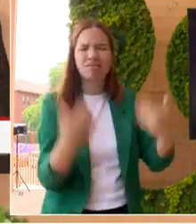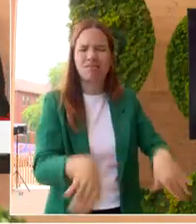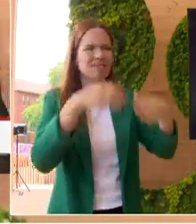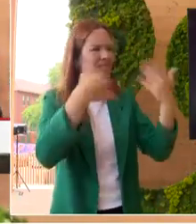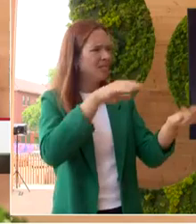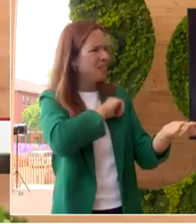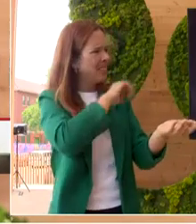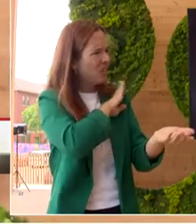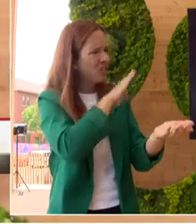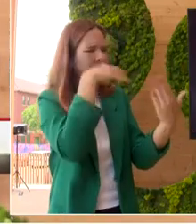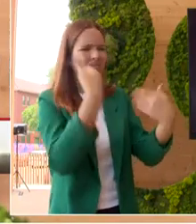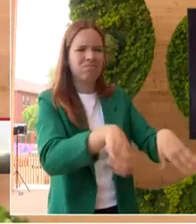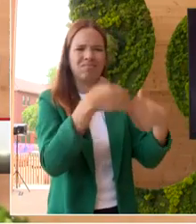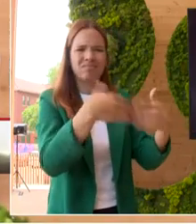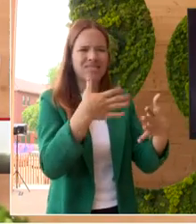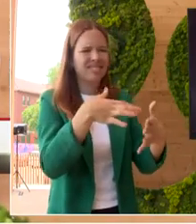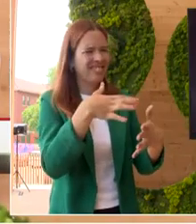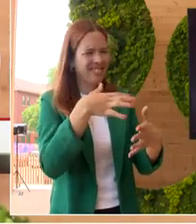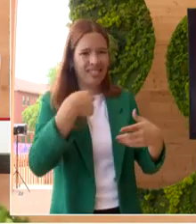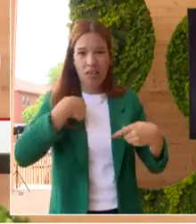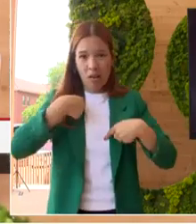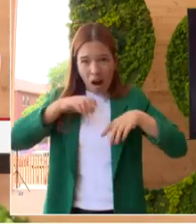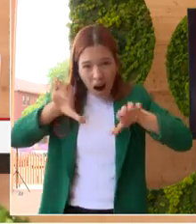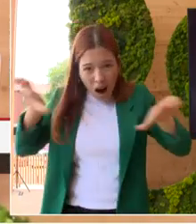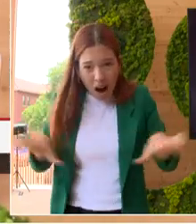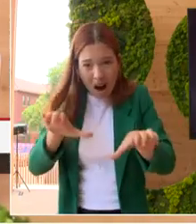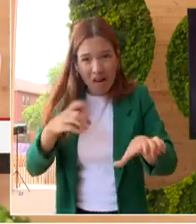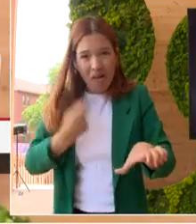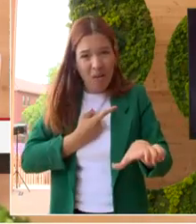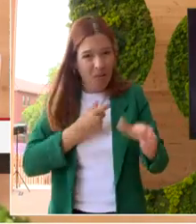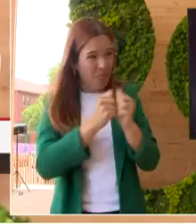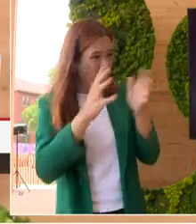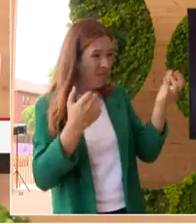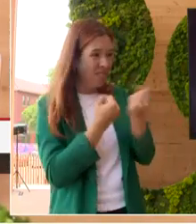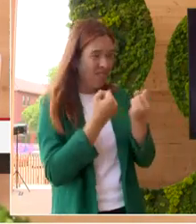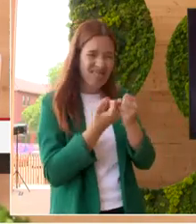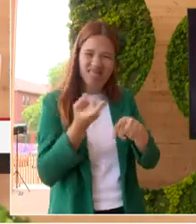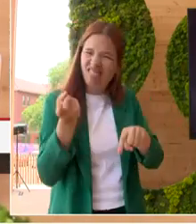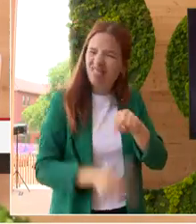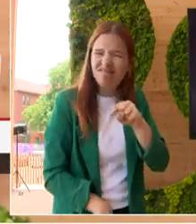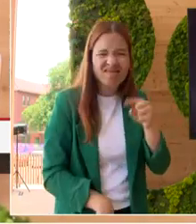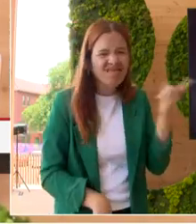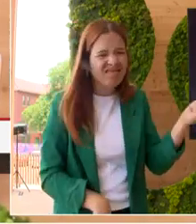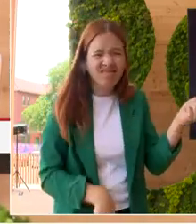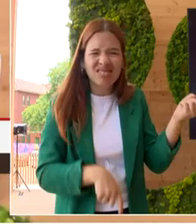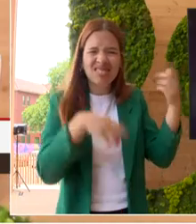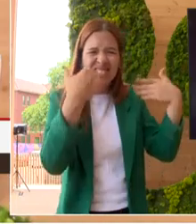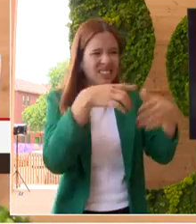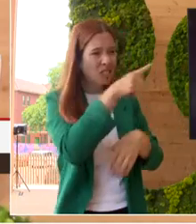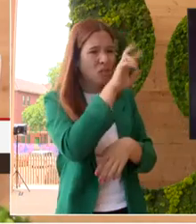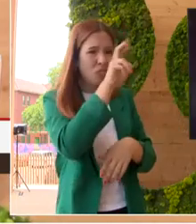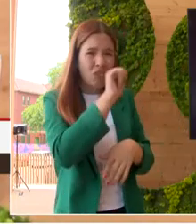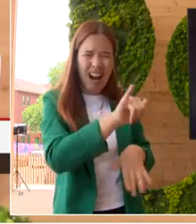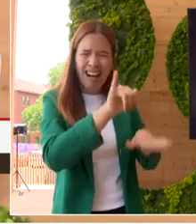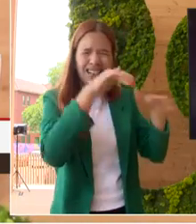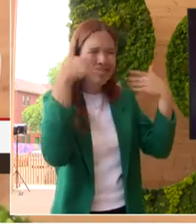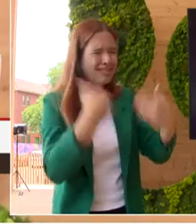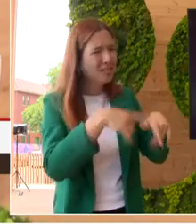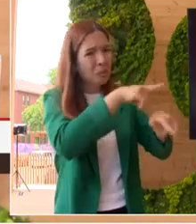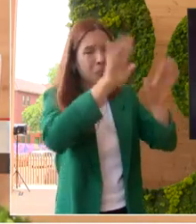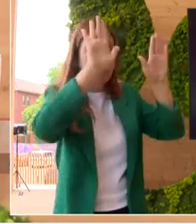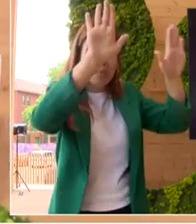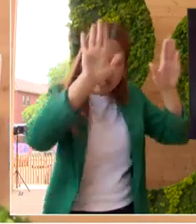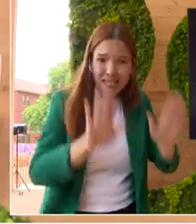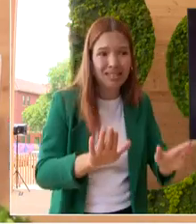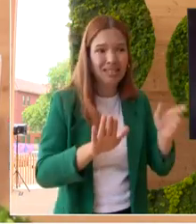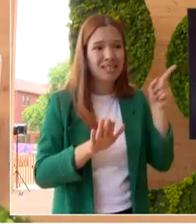work without acknowledging Mayor for Life Muriel Bowser, who's sorting out robbery to stand in the gap for